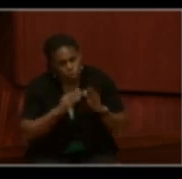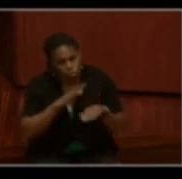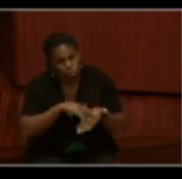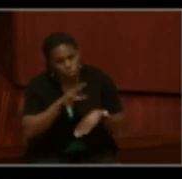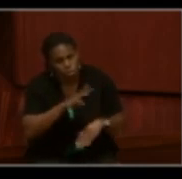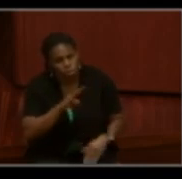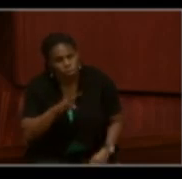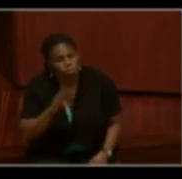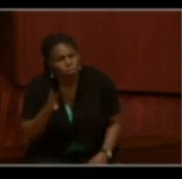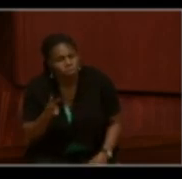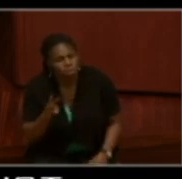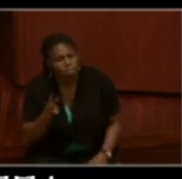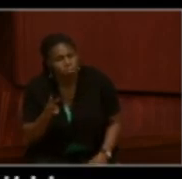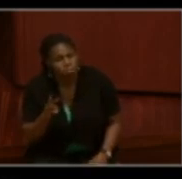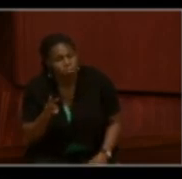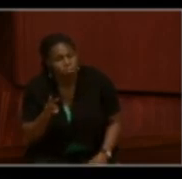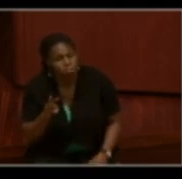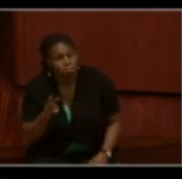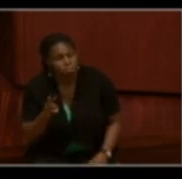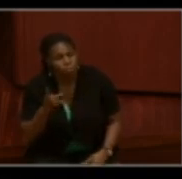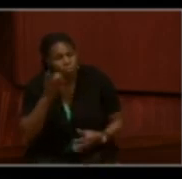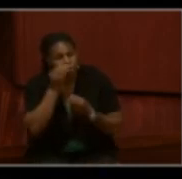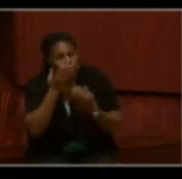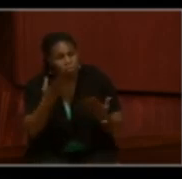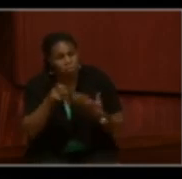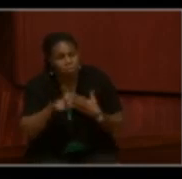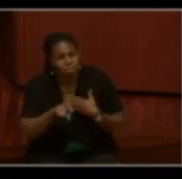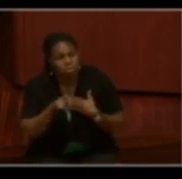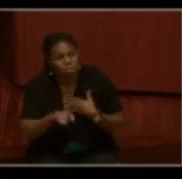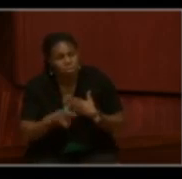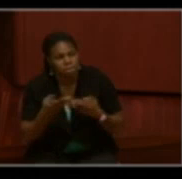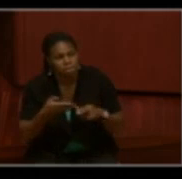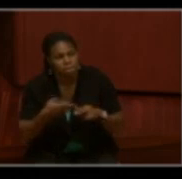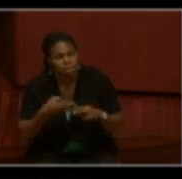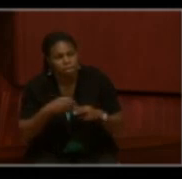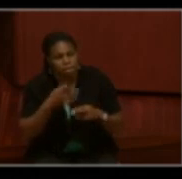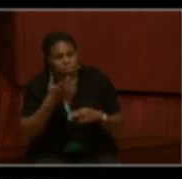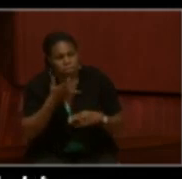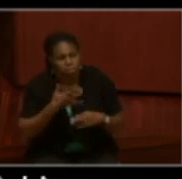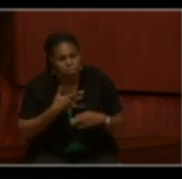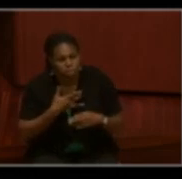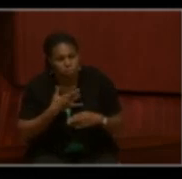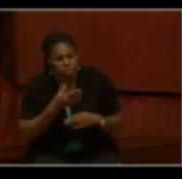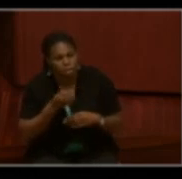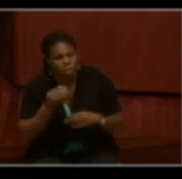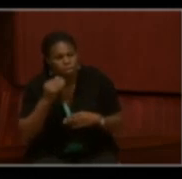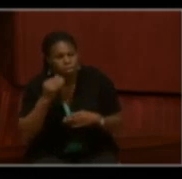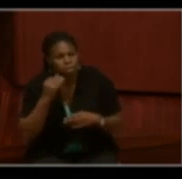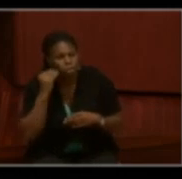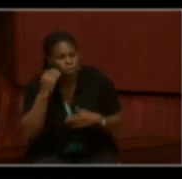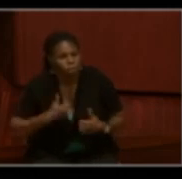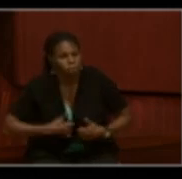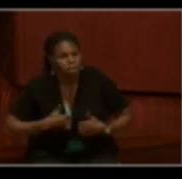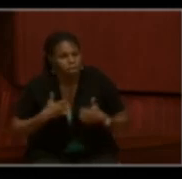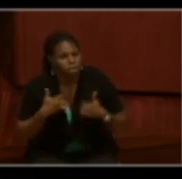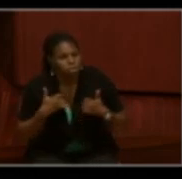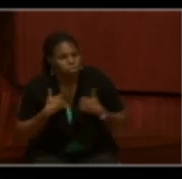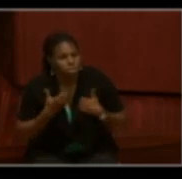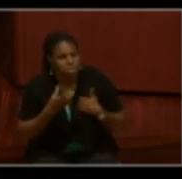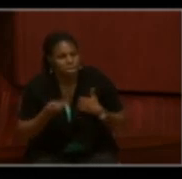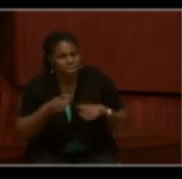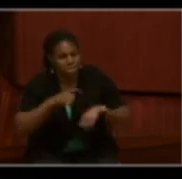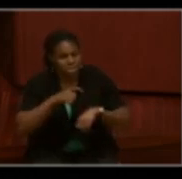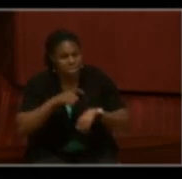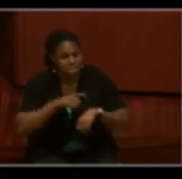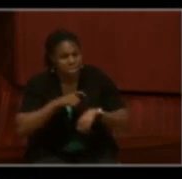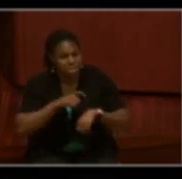this information. Information needed is the name, date of birth, and home address at time of registration. That's